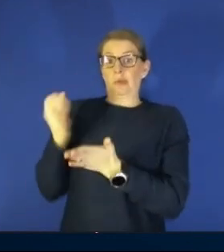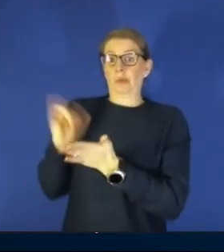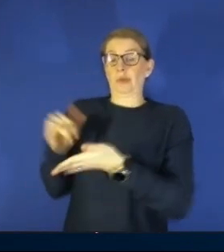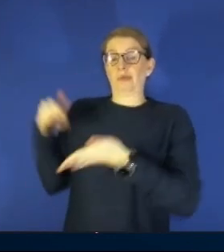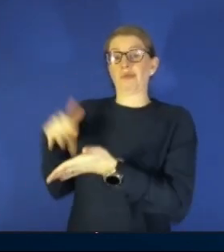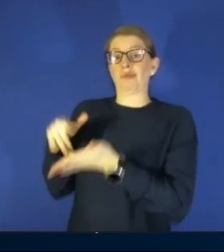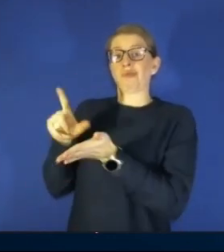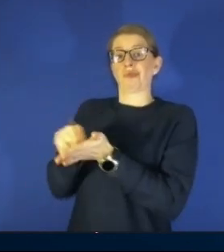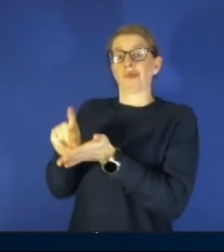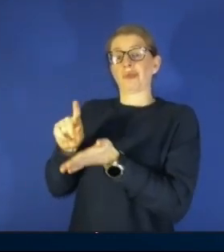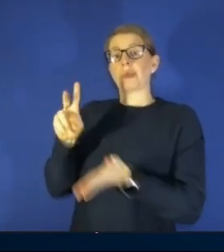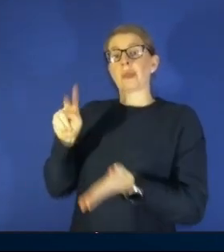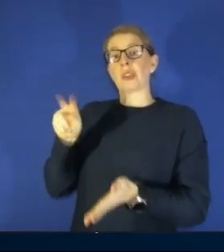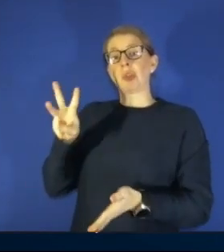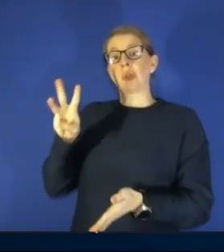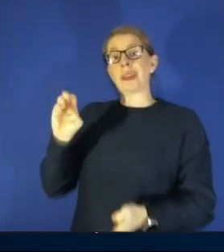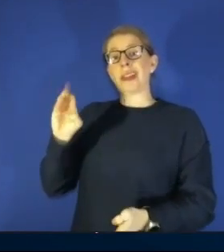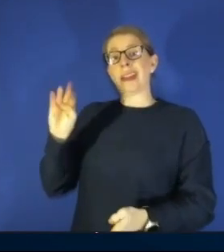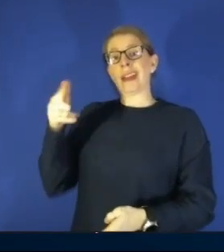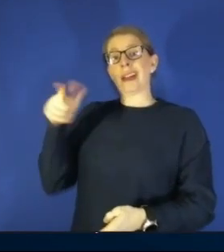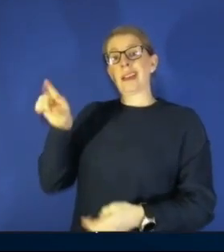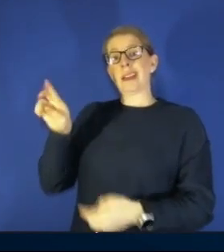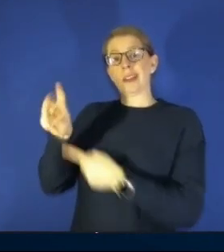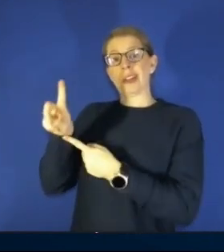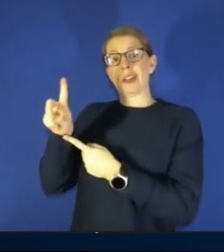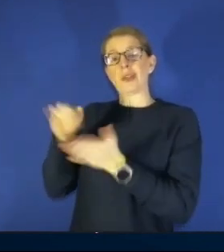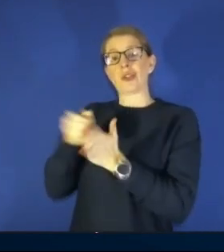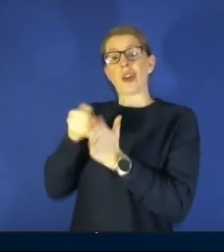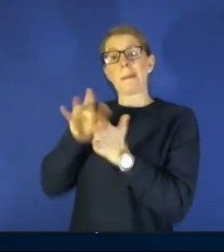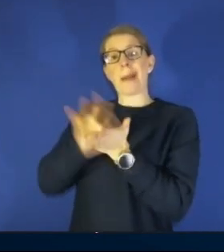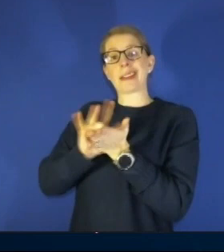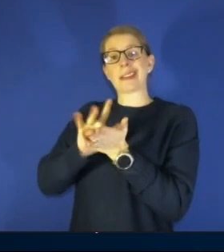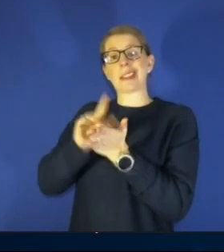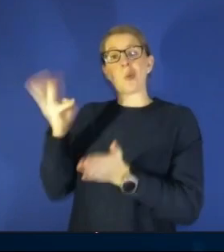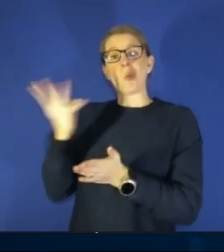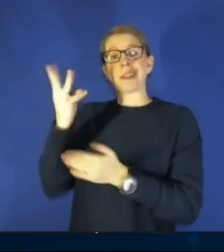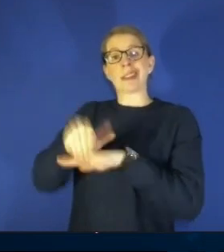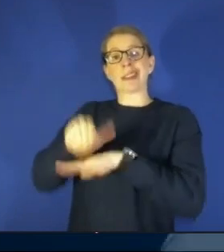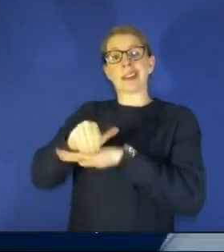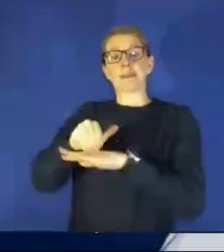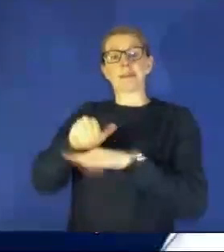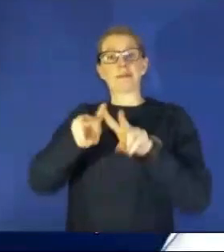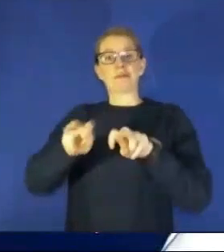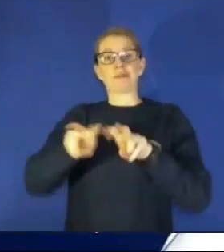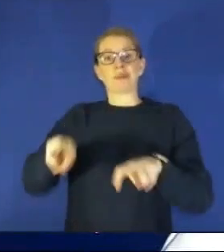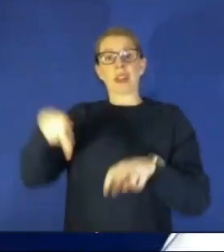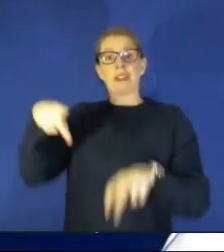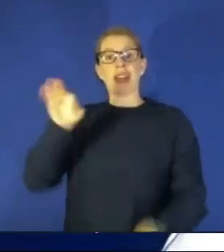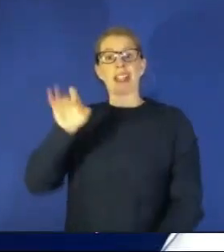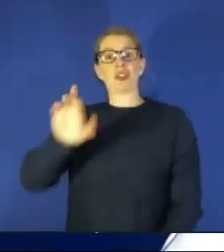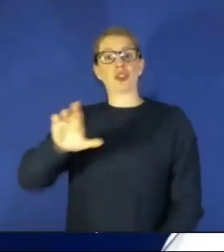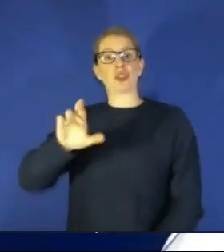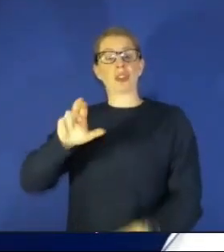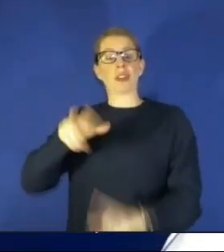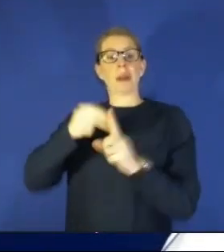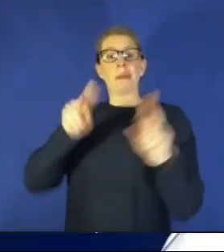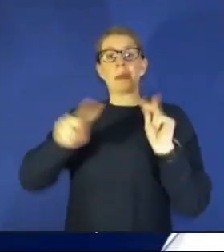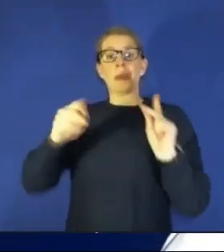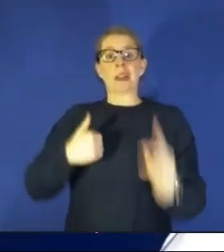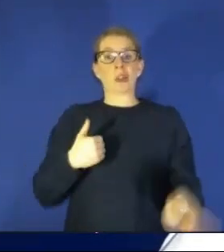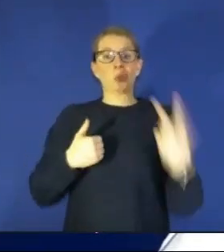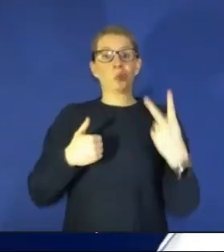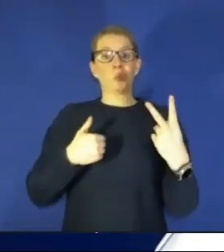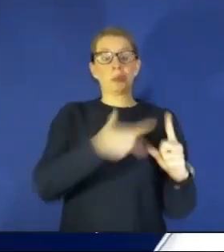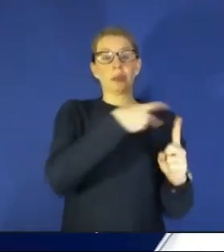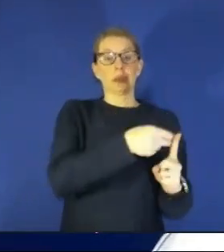New England Journal of Medicine Wednesday night. And it's a really important study. They looked at the Pfizer vaccine, and it was people who had 2 doses of the Pfizer